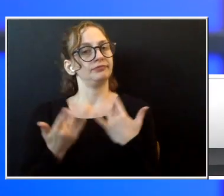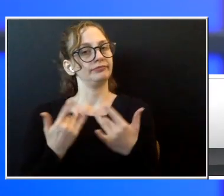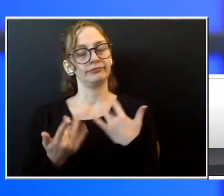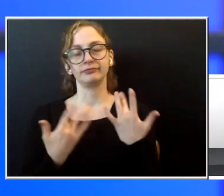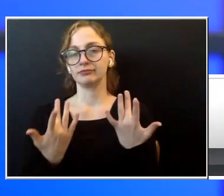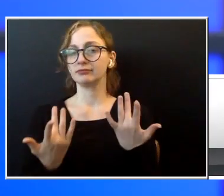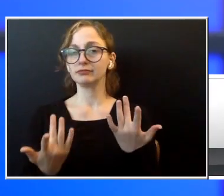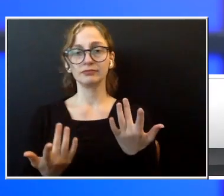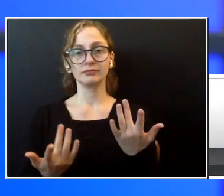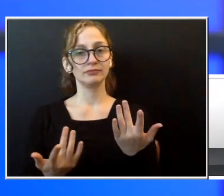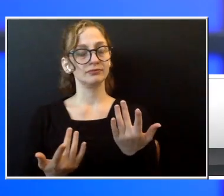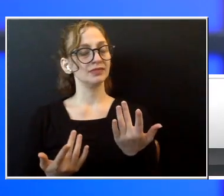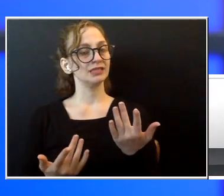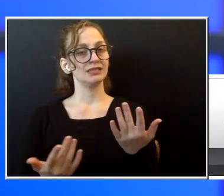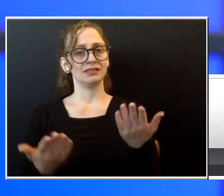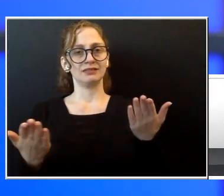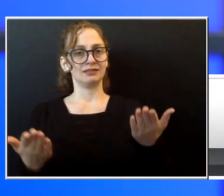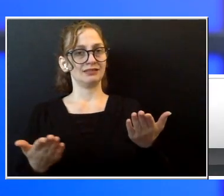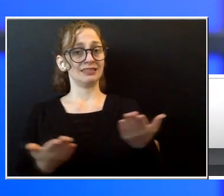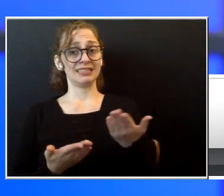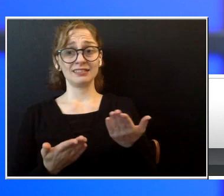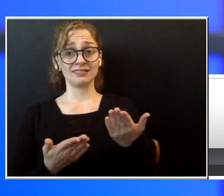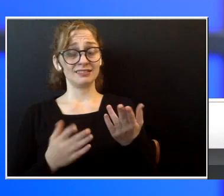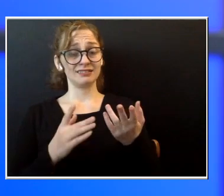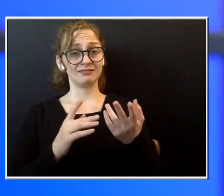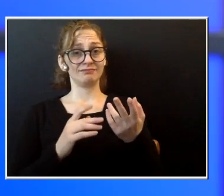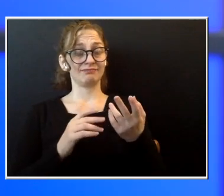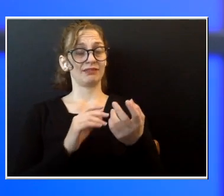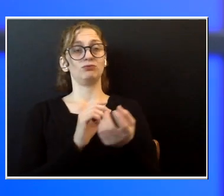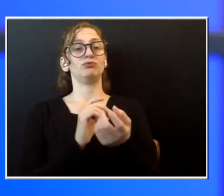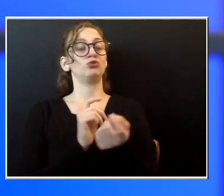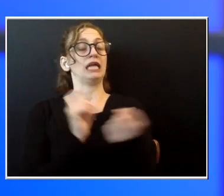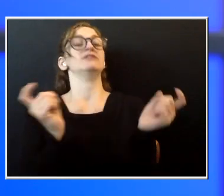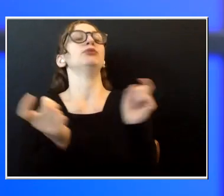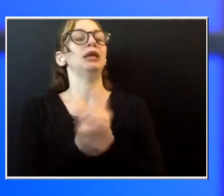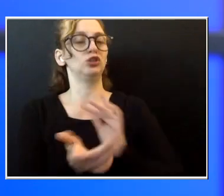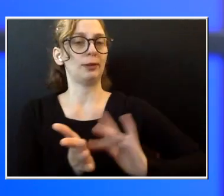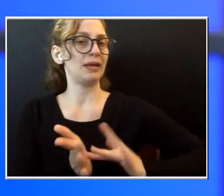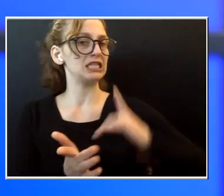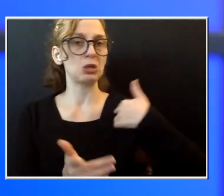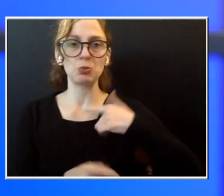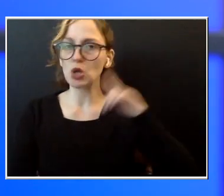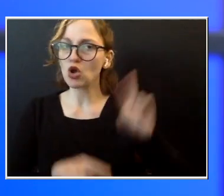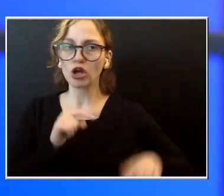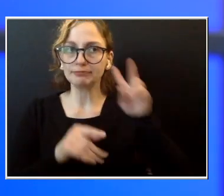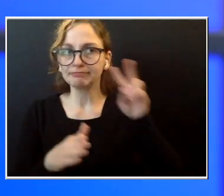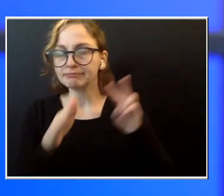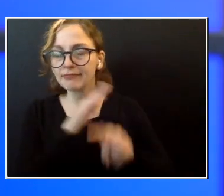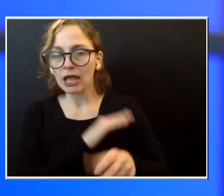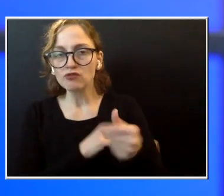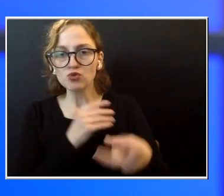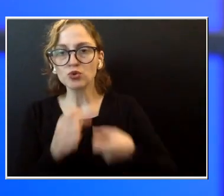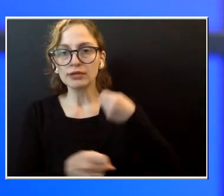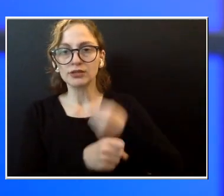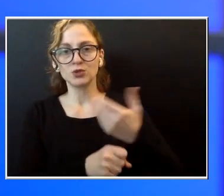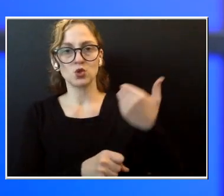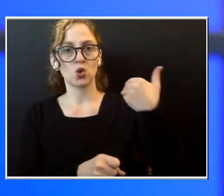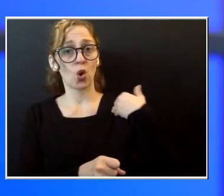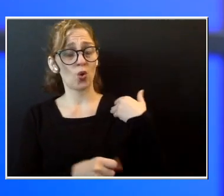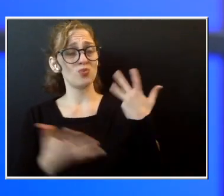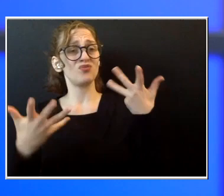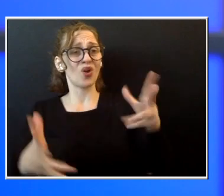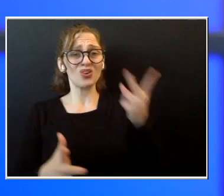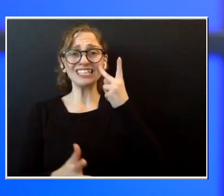we really didn't envision it a few years ago. And we see the benefits of that already. So whoever listens